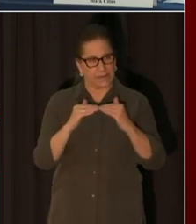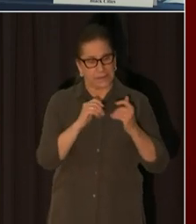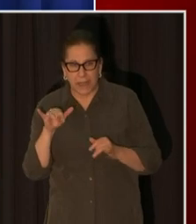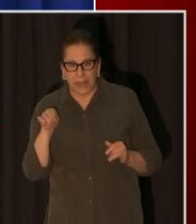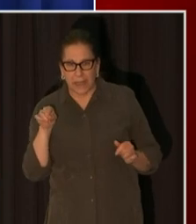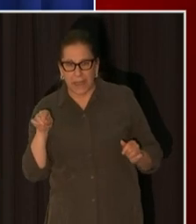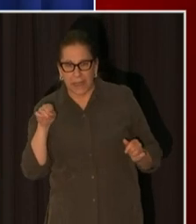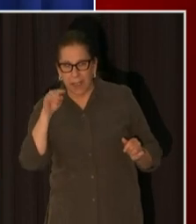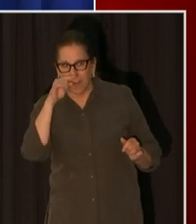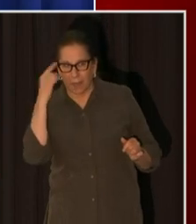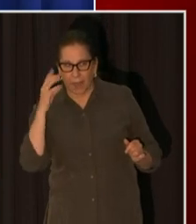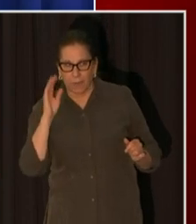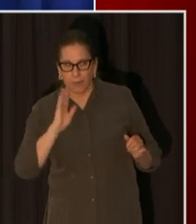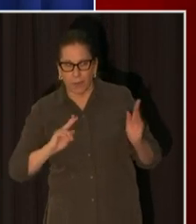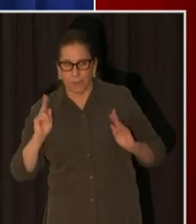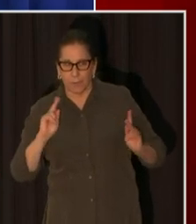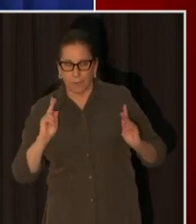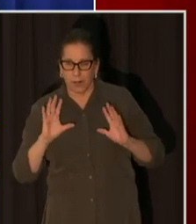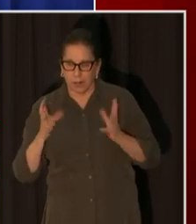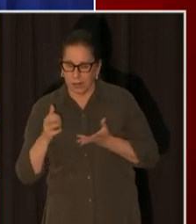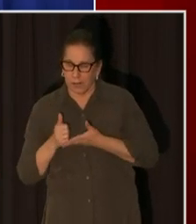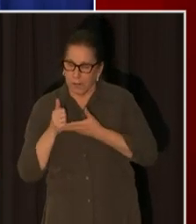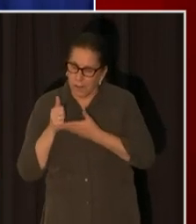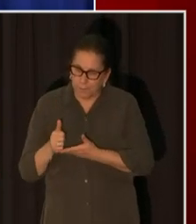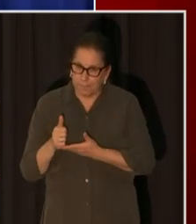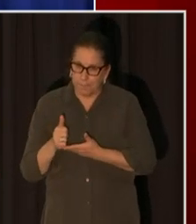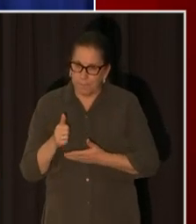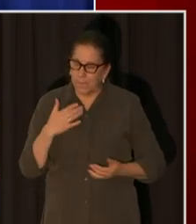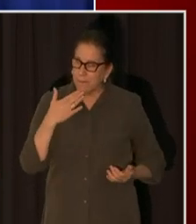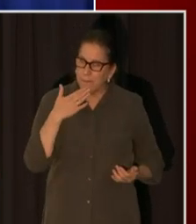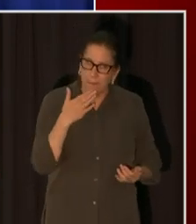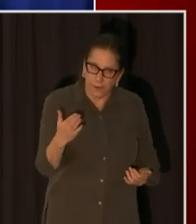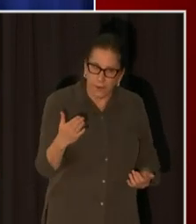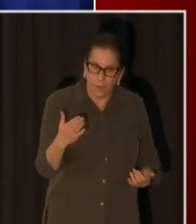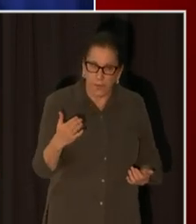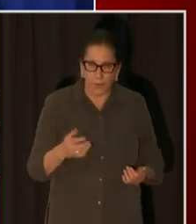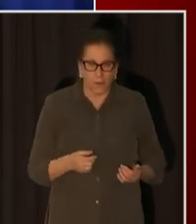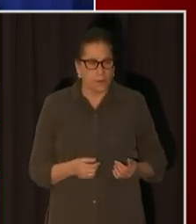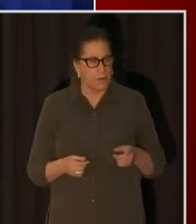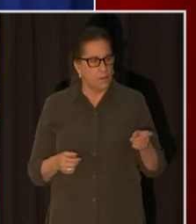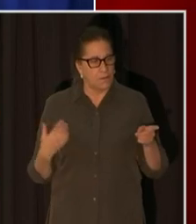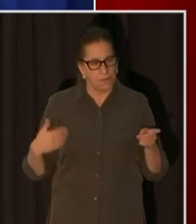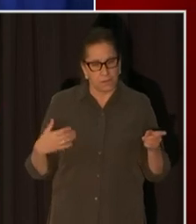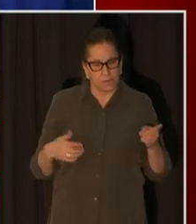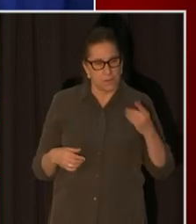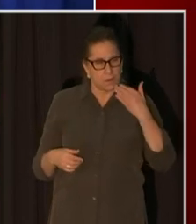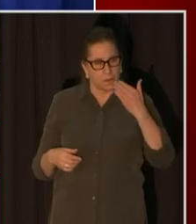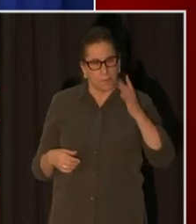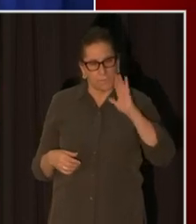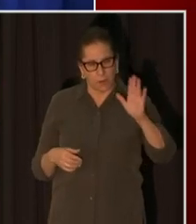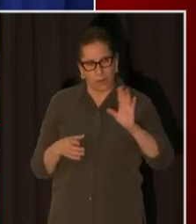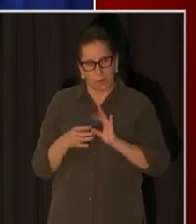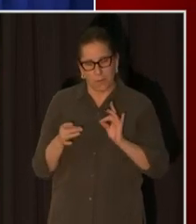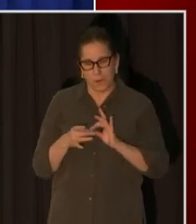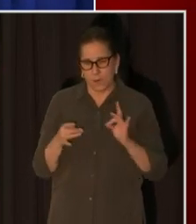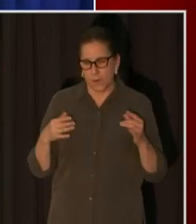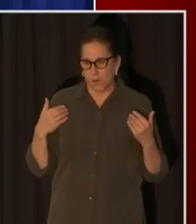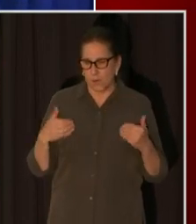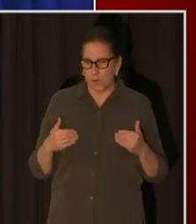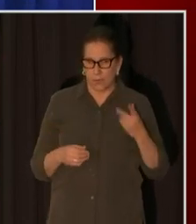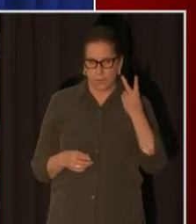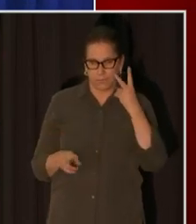of those most impacted show that we are not, in fact, in this together. And cities must leverage the